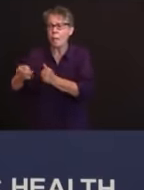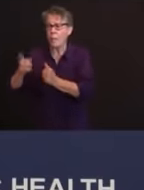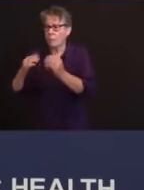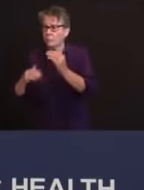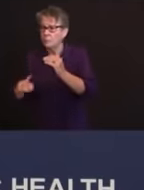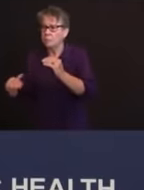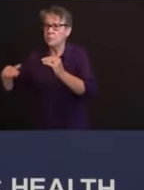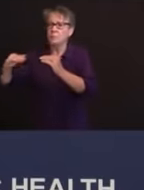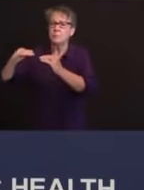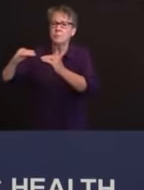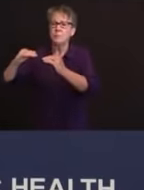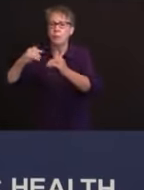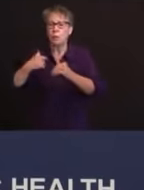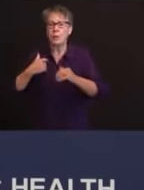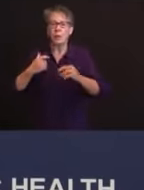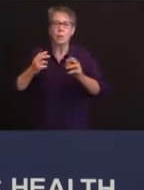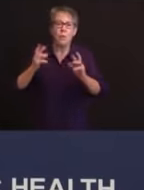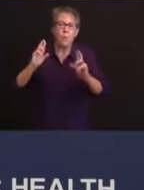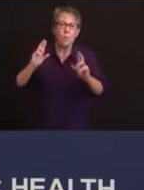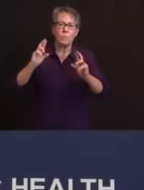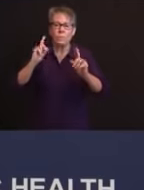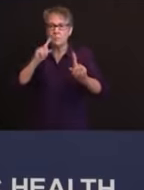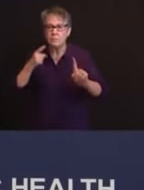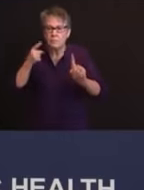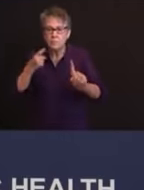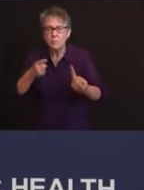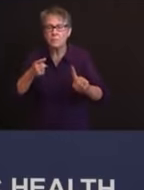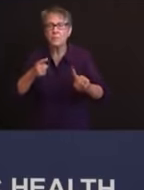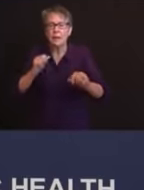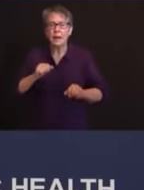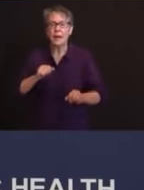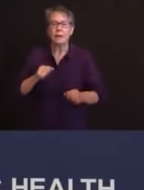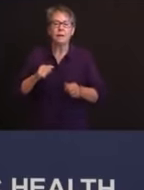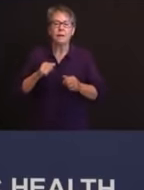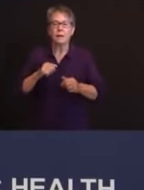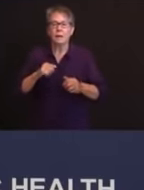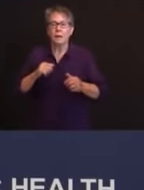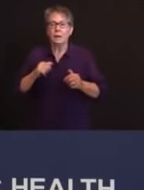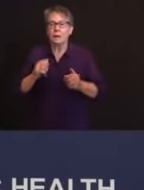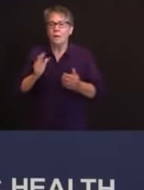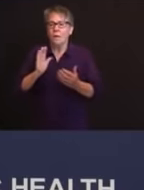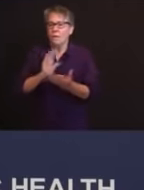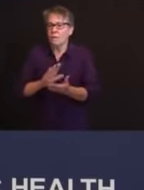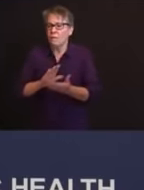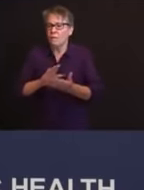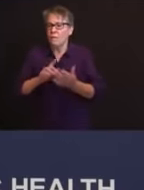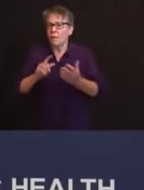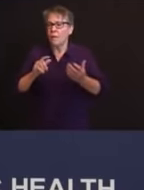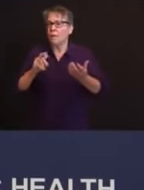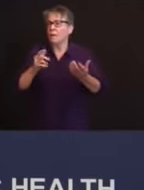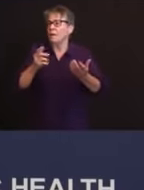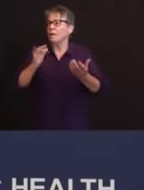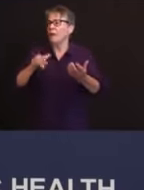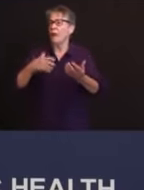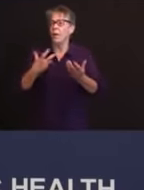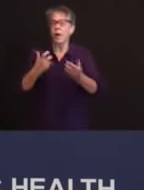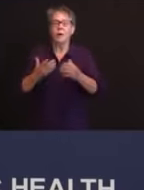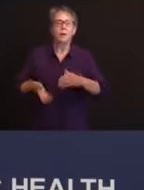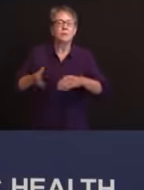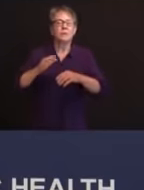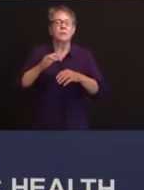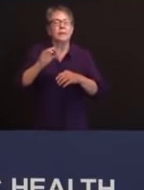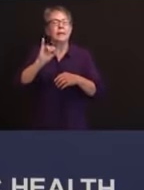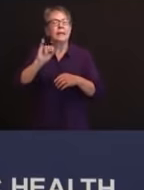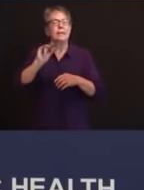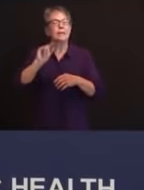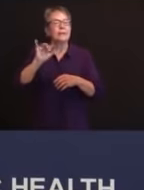to really address some of these awful injustices that have resulted from this, count me as an ally to that. Thank you. We're going to go all the way back